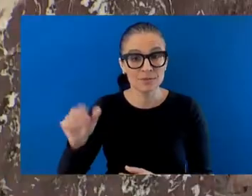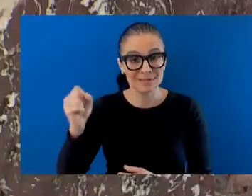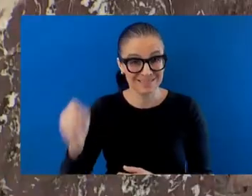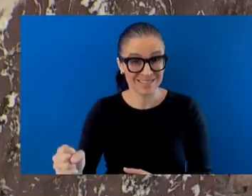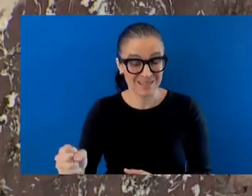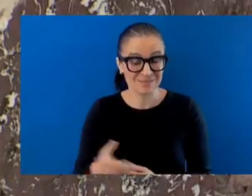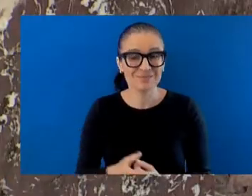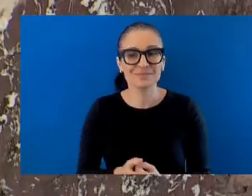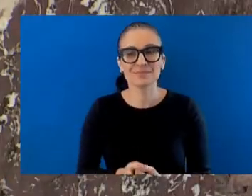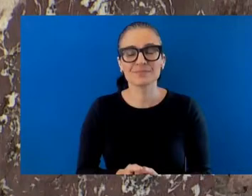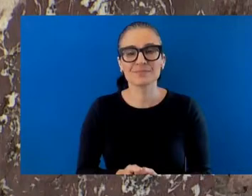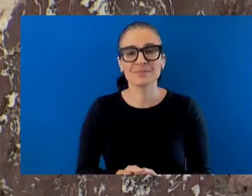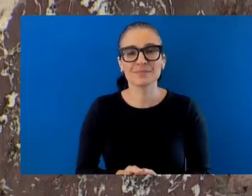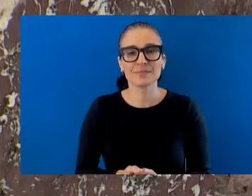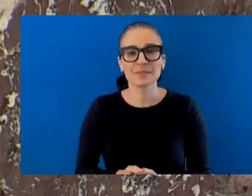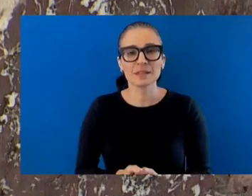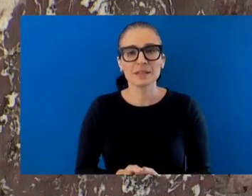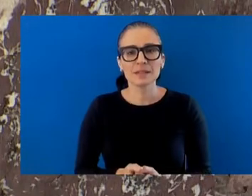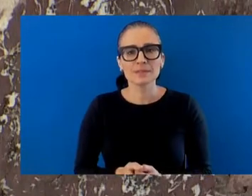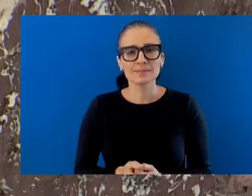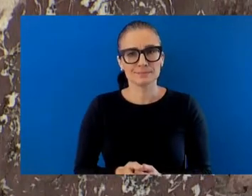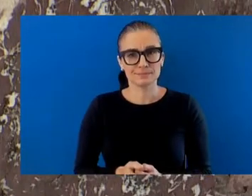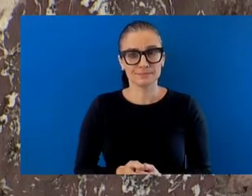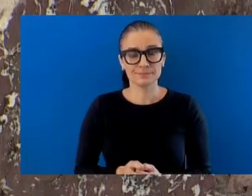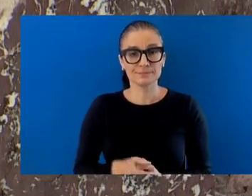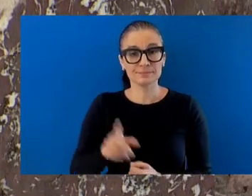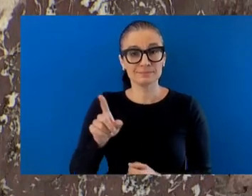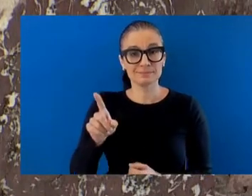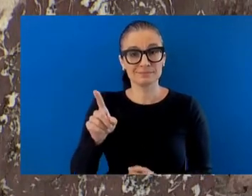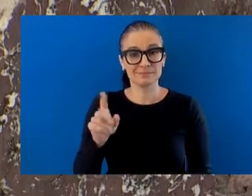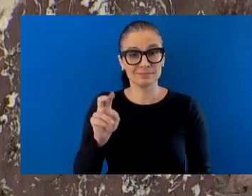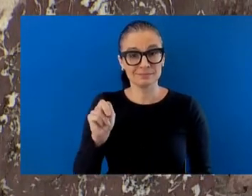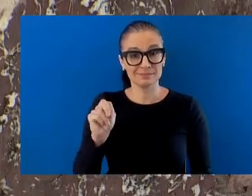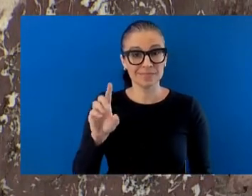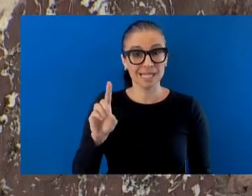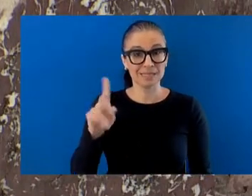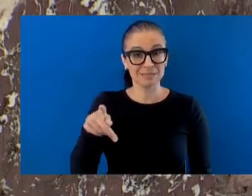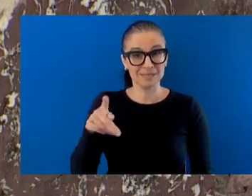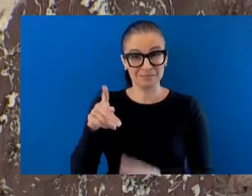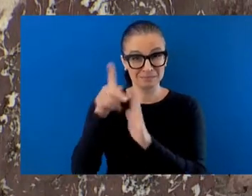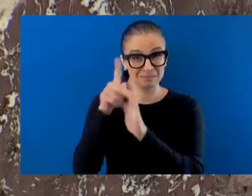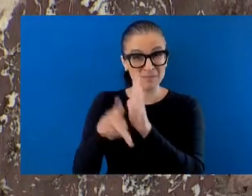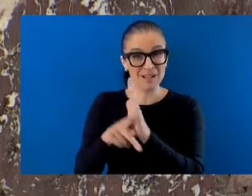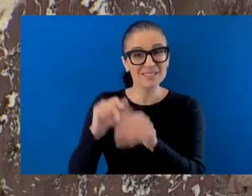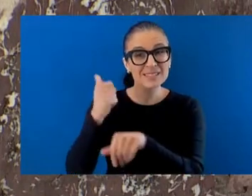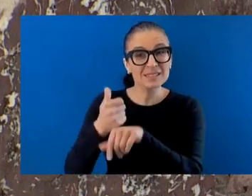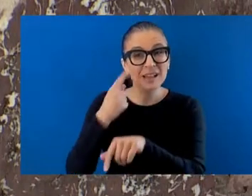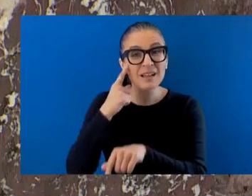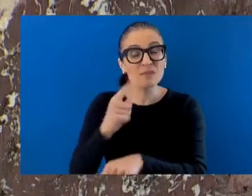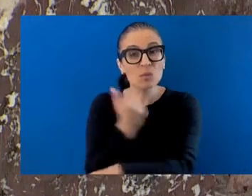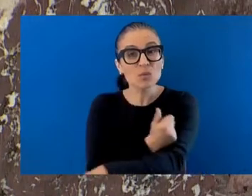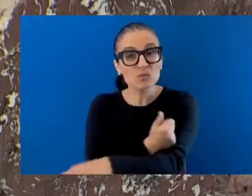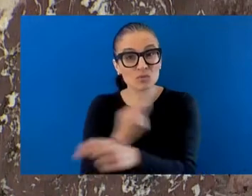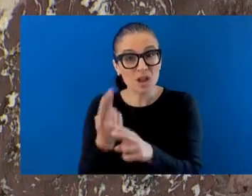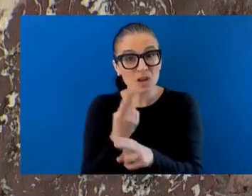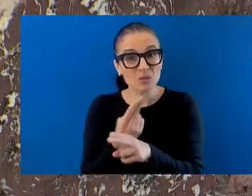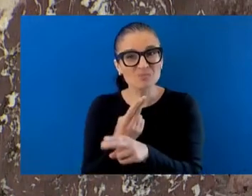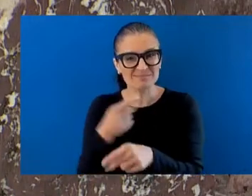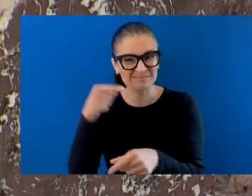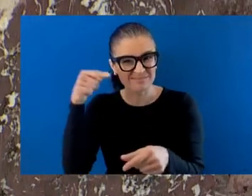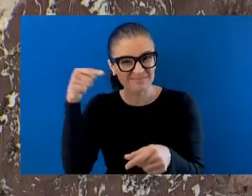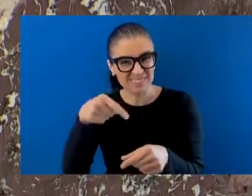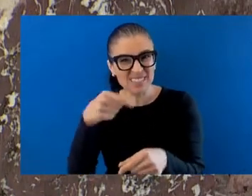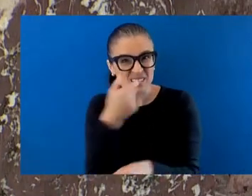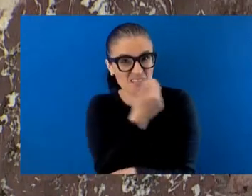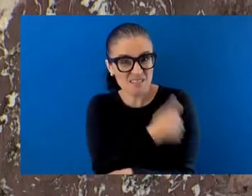decriminalisation policy of illicit drug use in hospitals is having devastating impacts on patients and healthcare